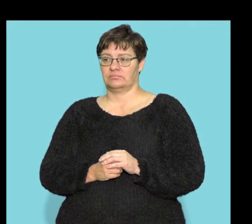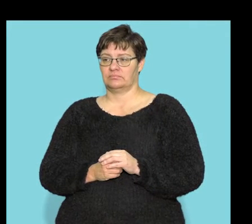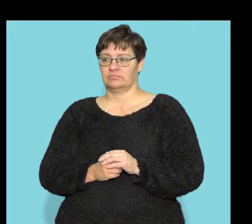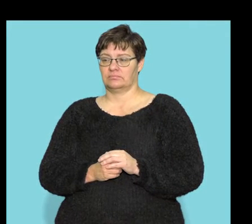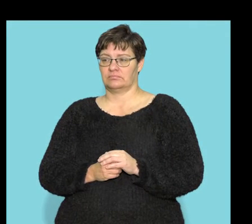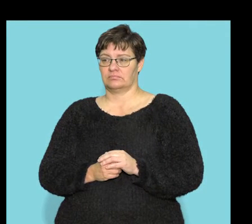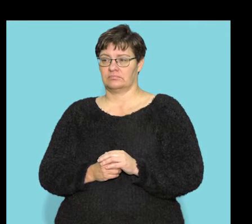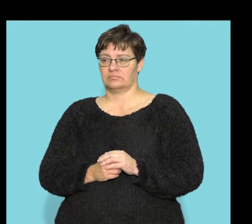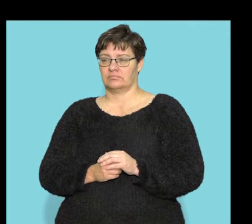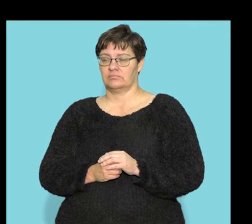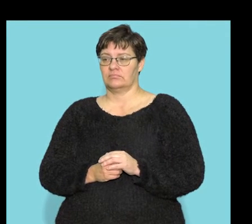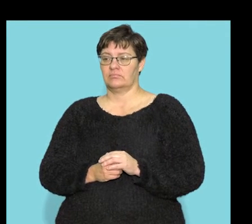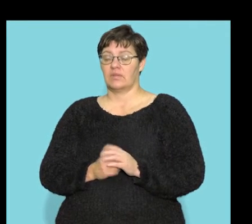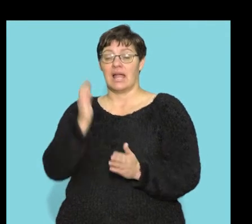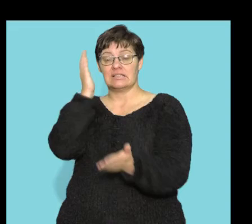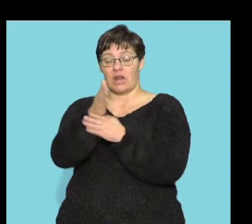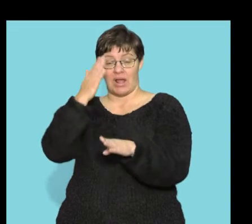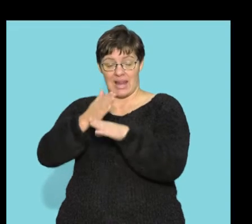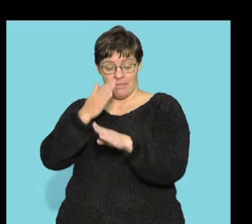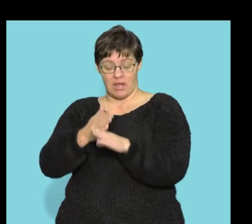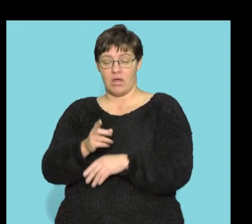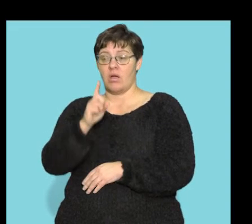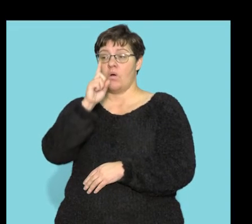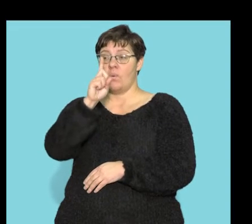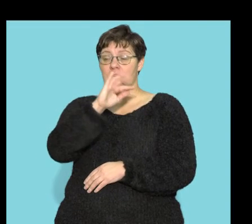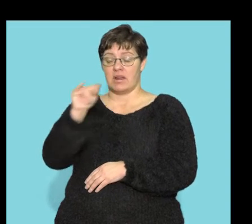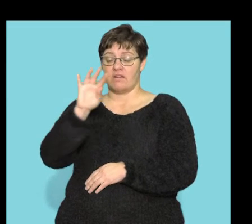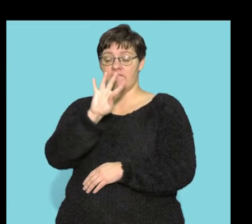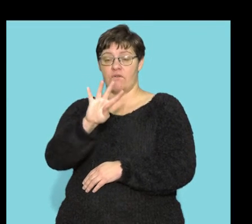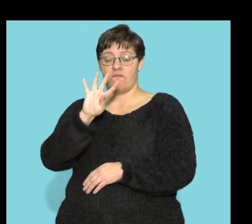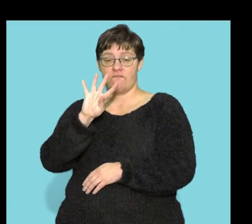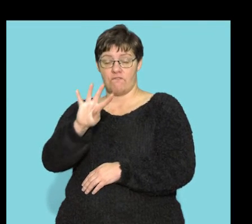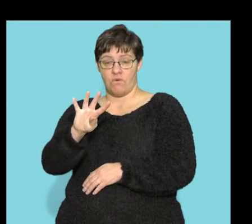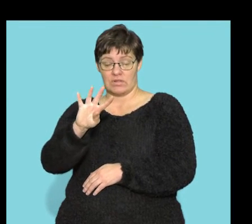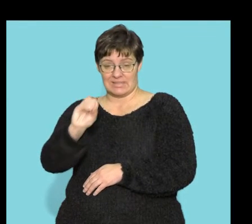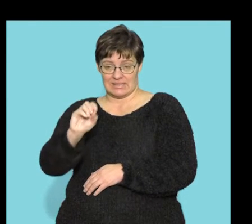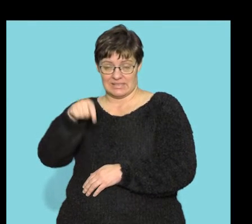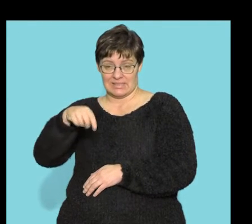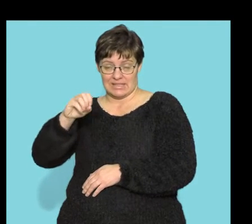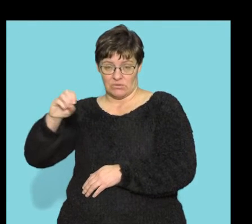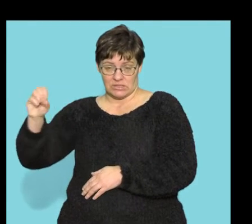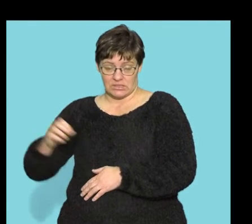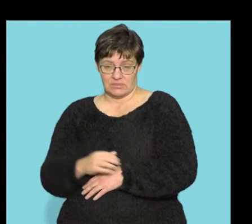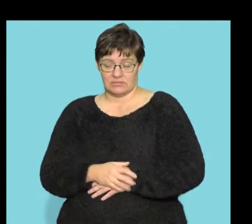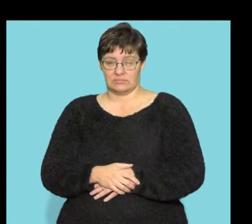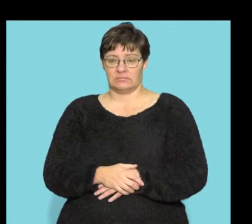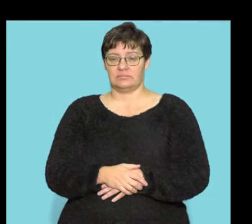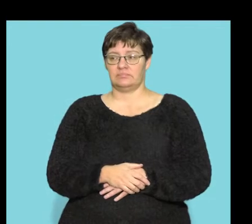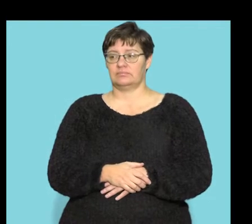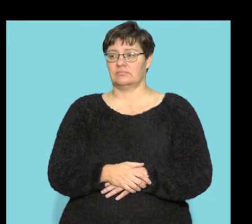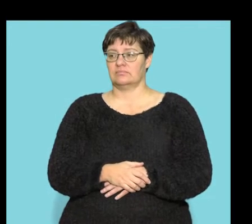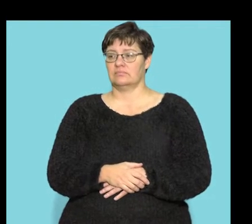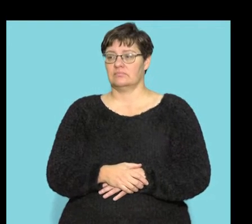Your direct labor was 1,440,000. Let's see how we're going to identify our labor. There's